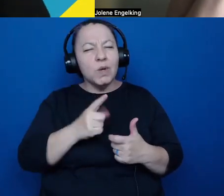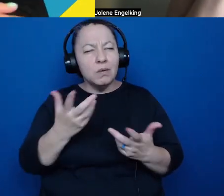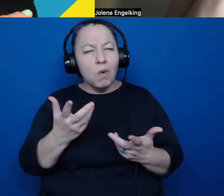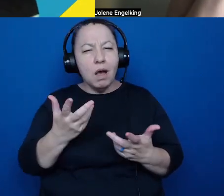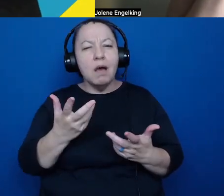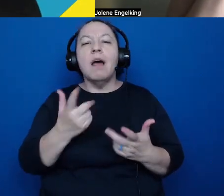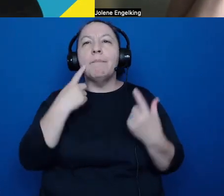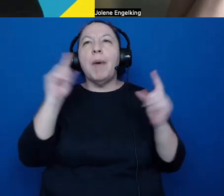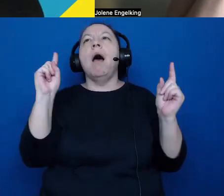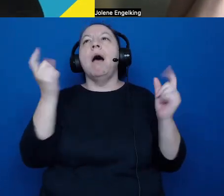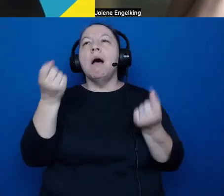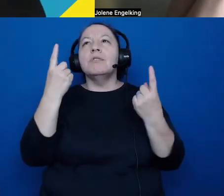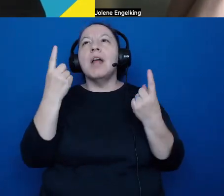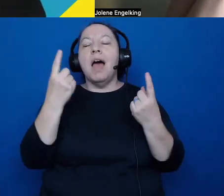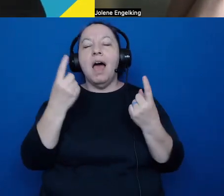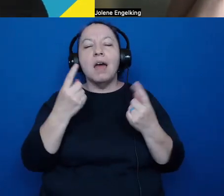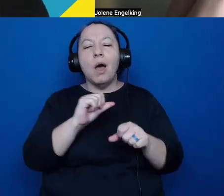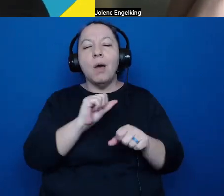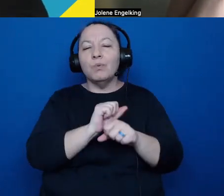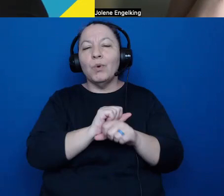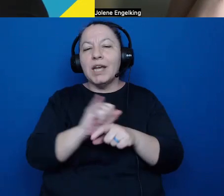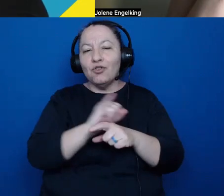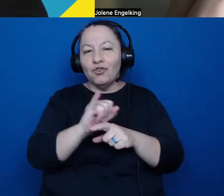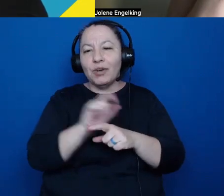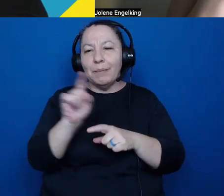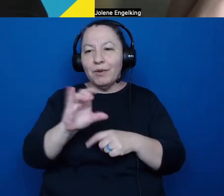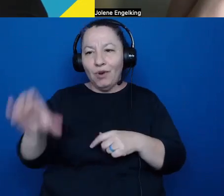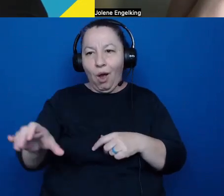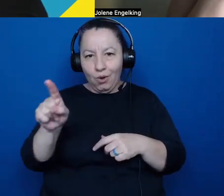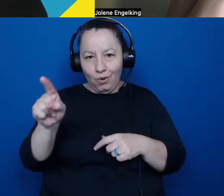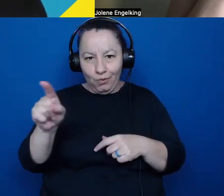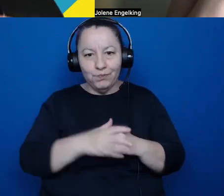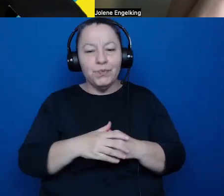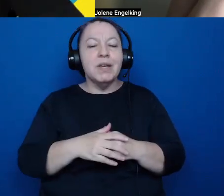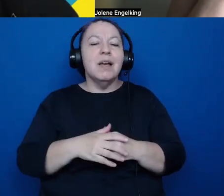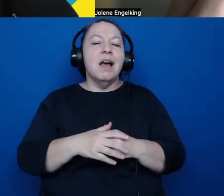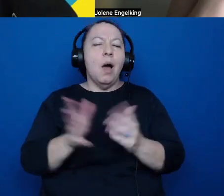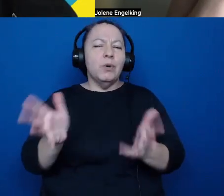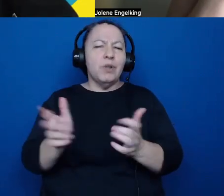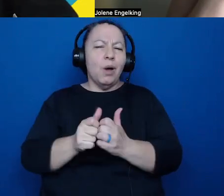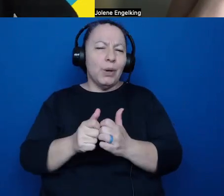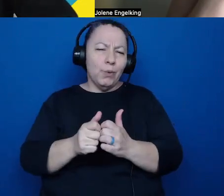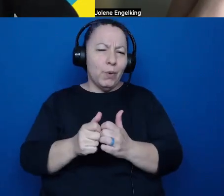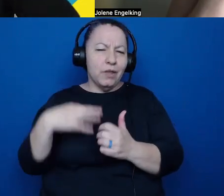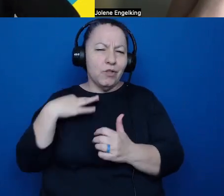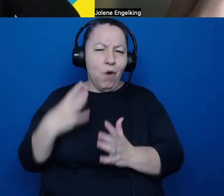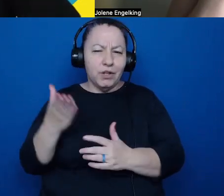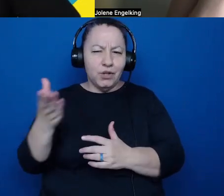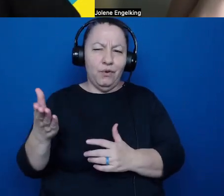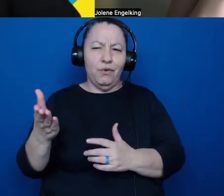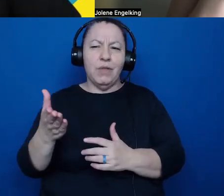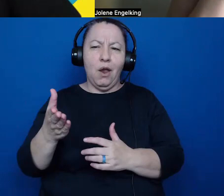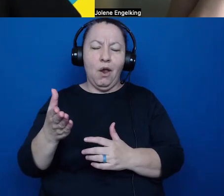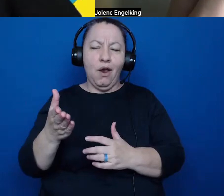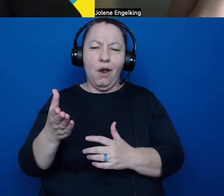at an internship when I was in Chicago, and I was talking with one of the volunteers there, and he mentioned,